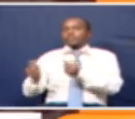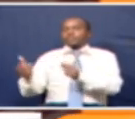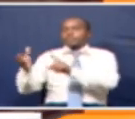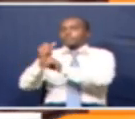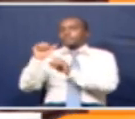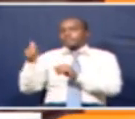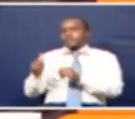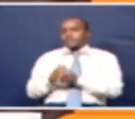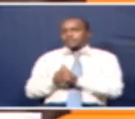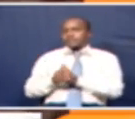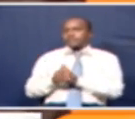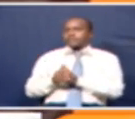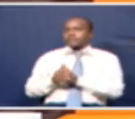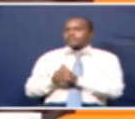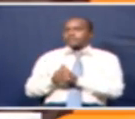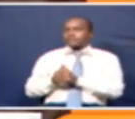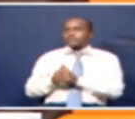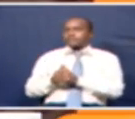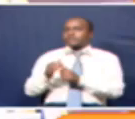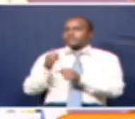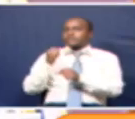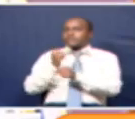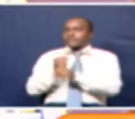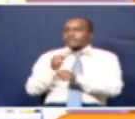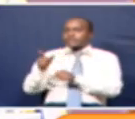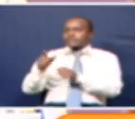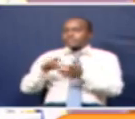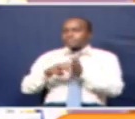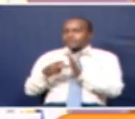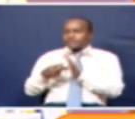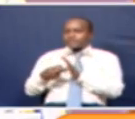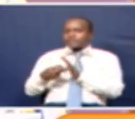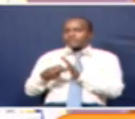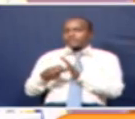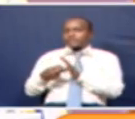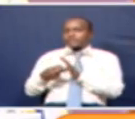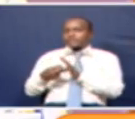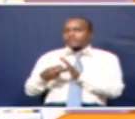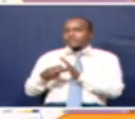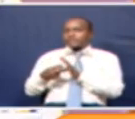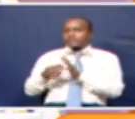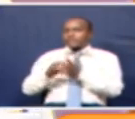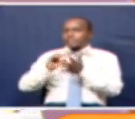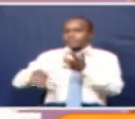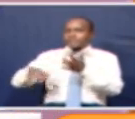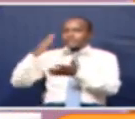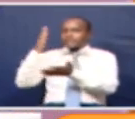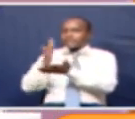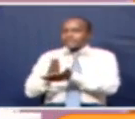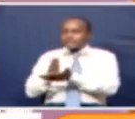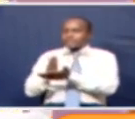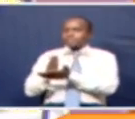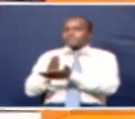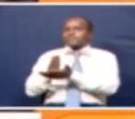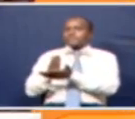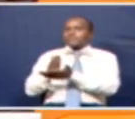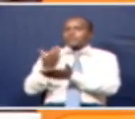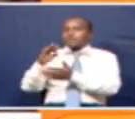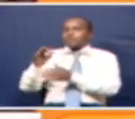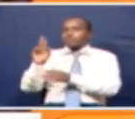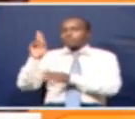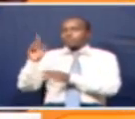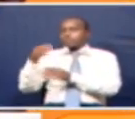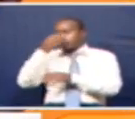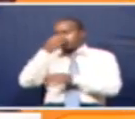found. Absolutely. Does this mean, and do you think Absolutely. This actually diminishes the legitimacy Absolutely. Of Uhuru Kenyatta and